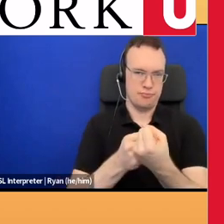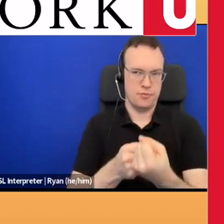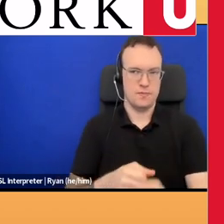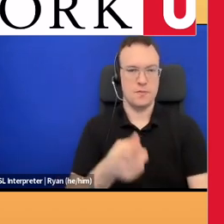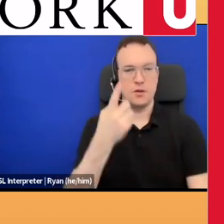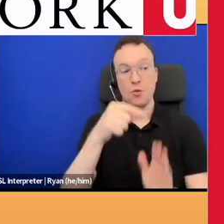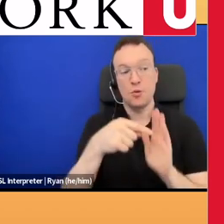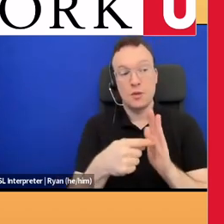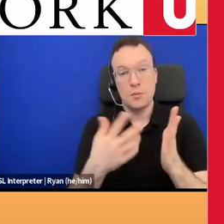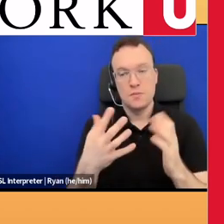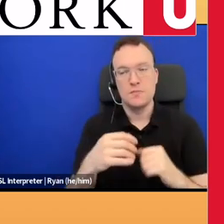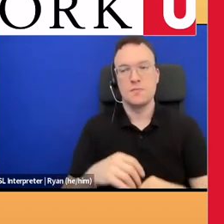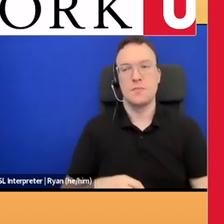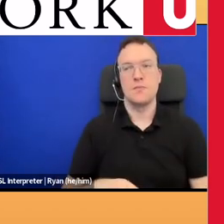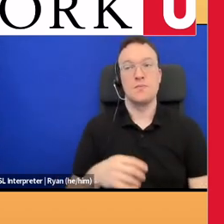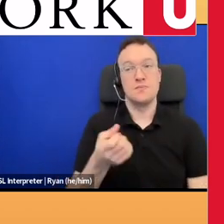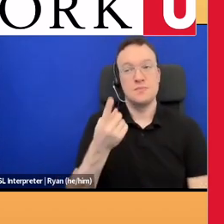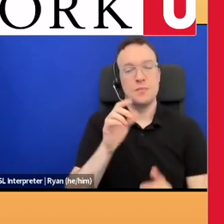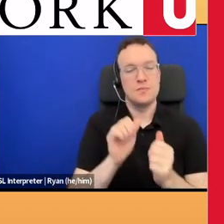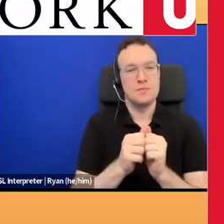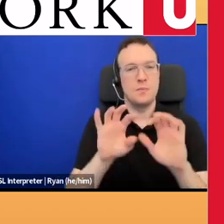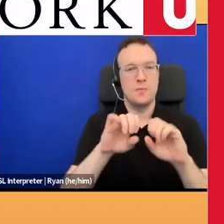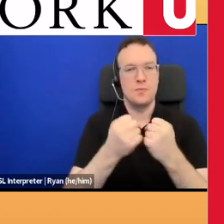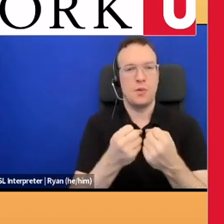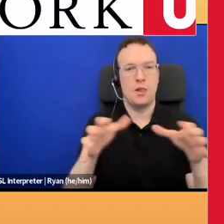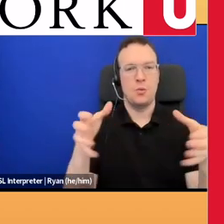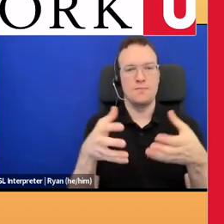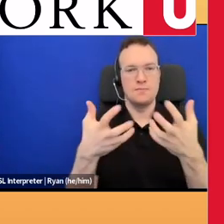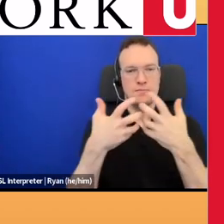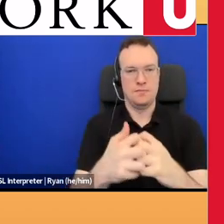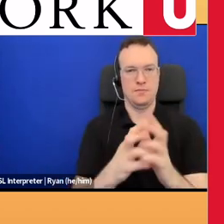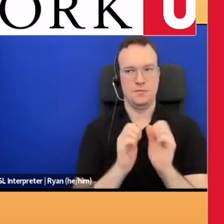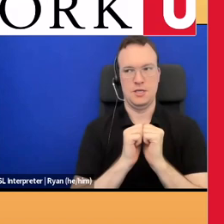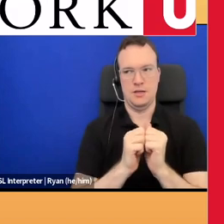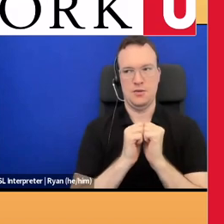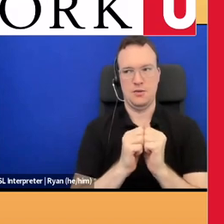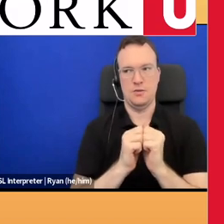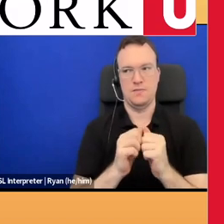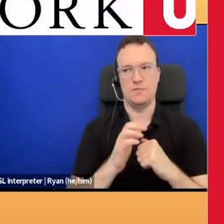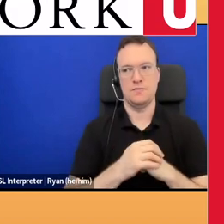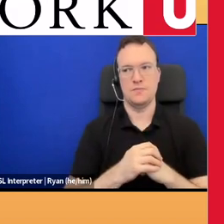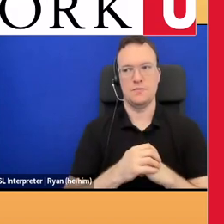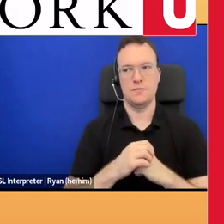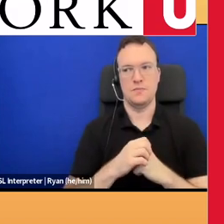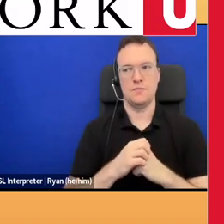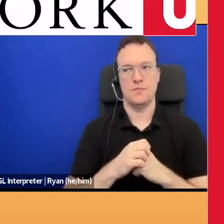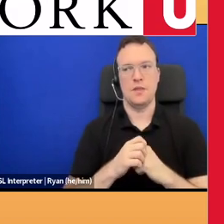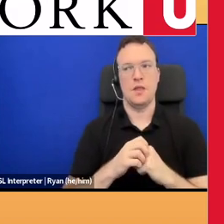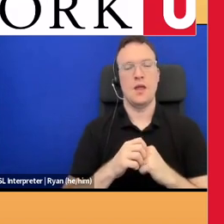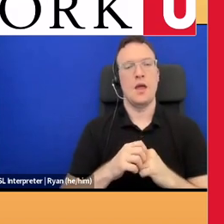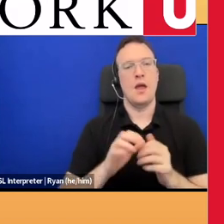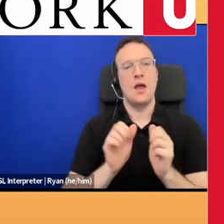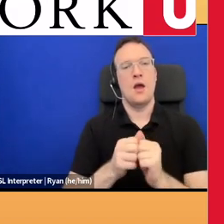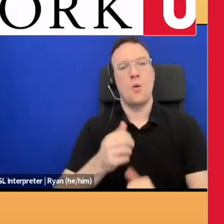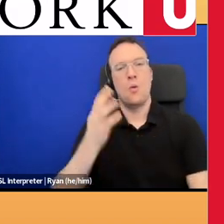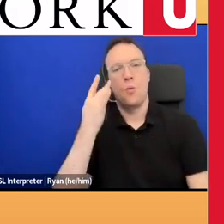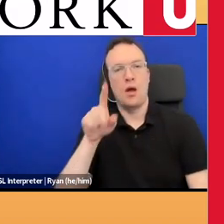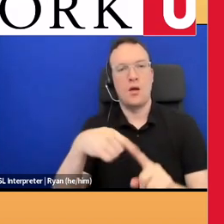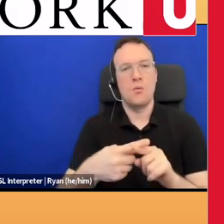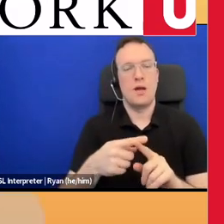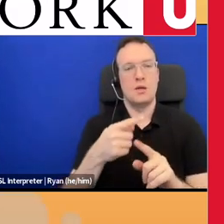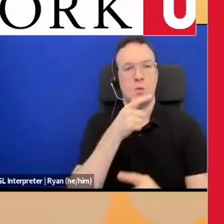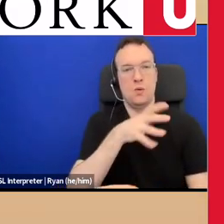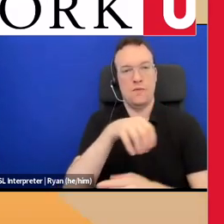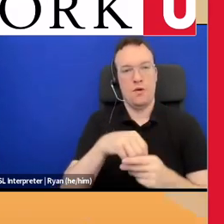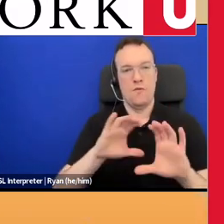example, understanding how social groups stick together and when and why and how members of a group express loyalty to each